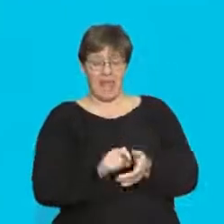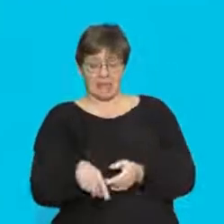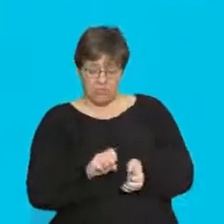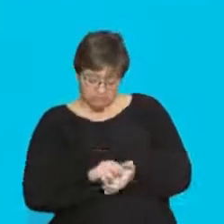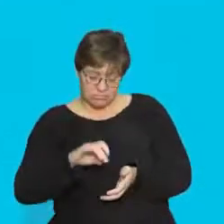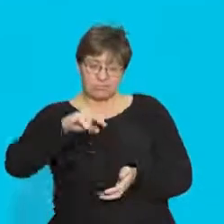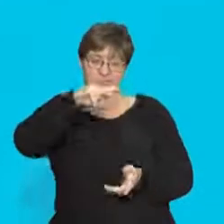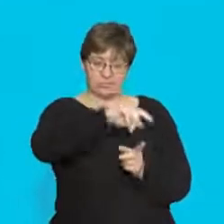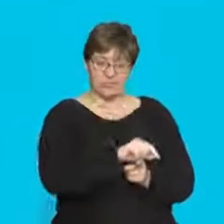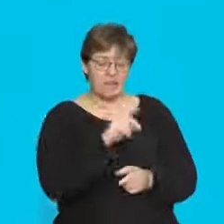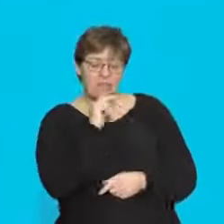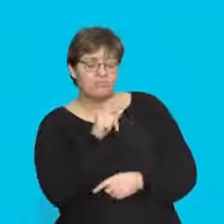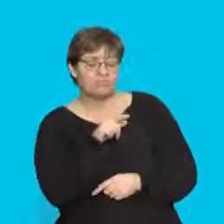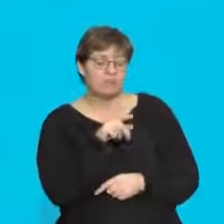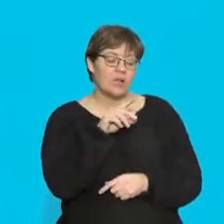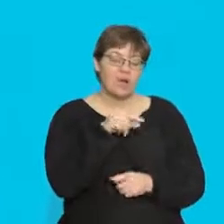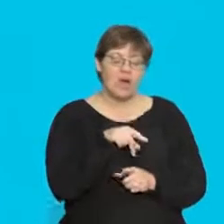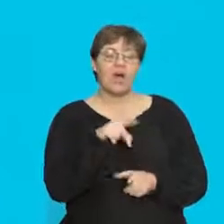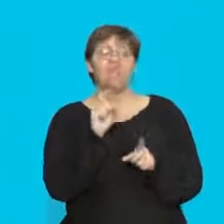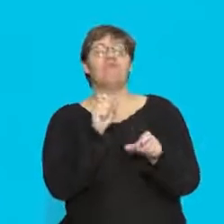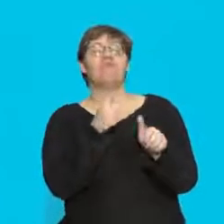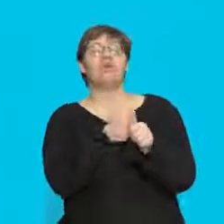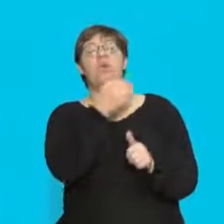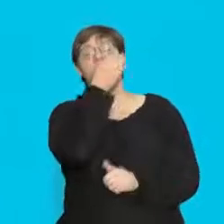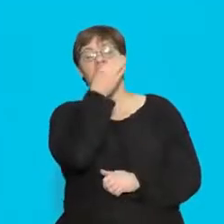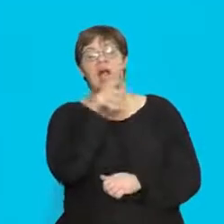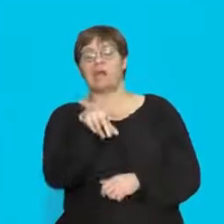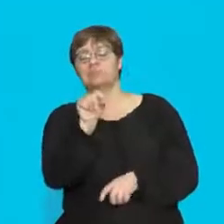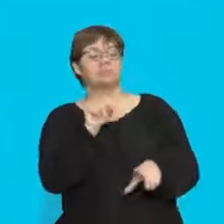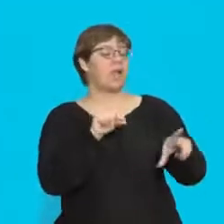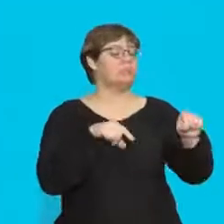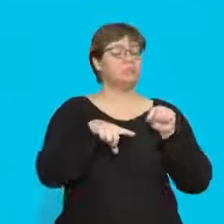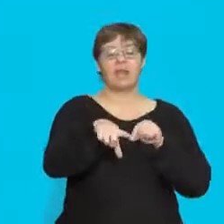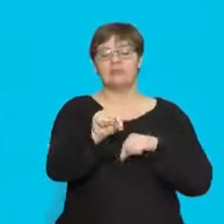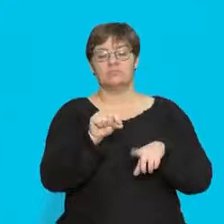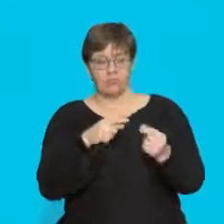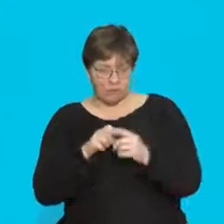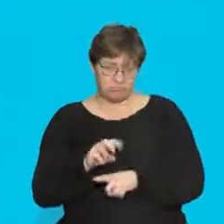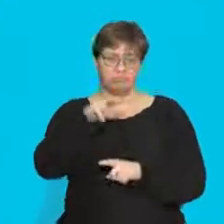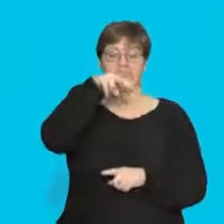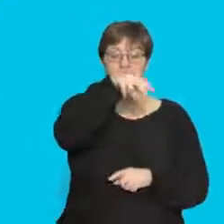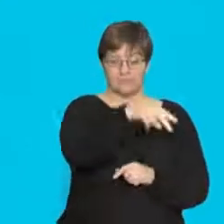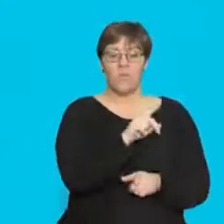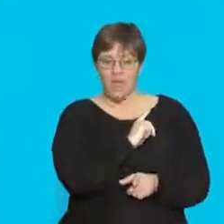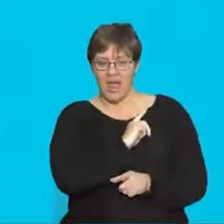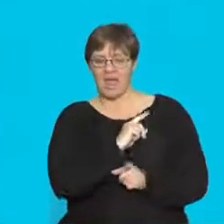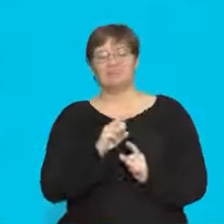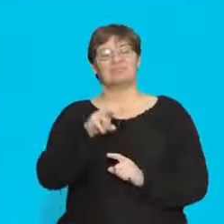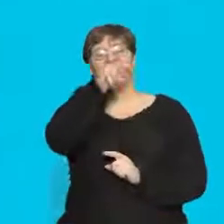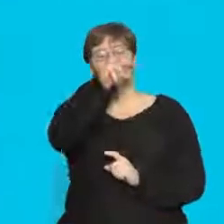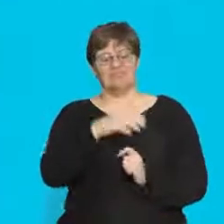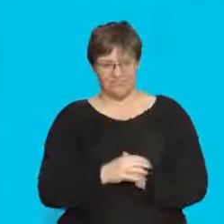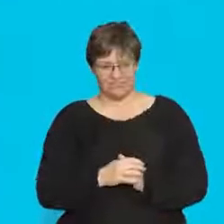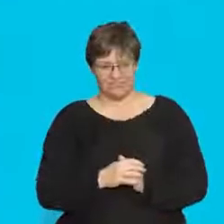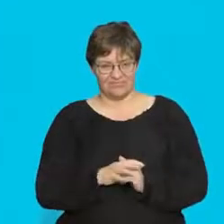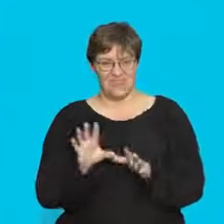it disturbs the insects. And all the egrets have to do is follow the buffalo and pick off the insects as